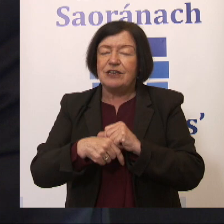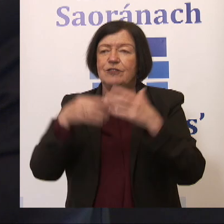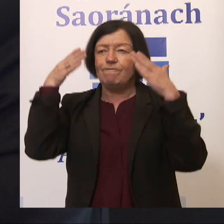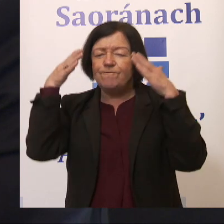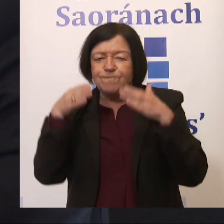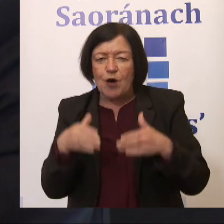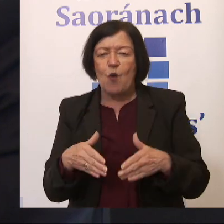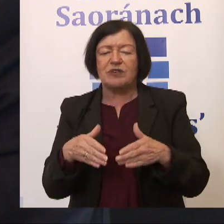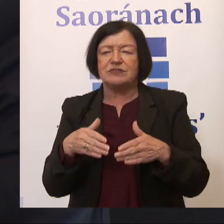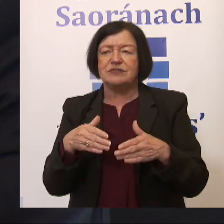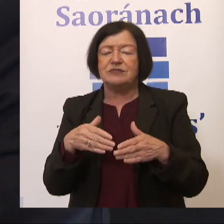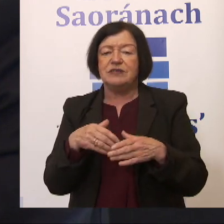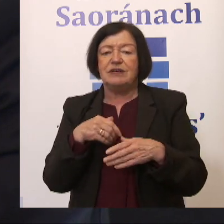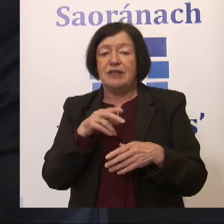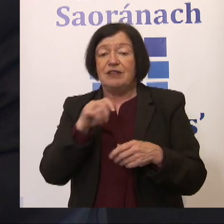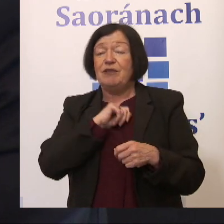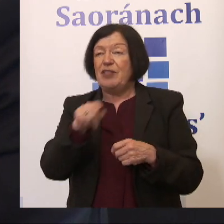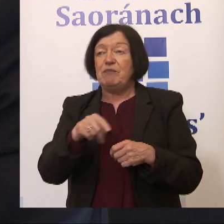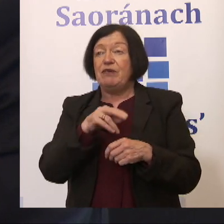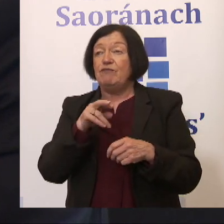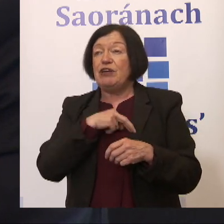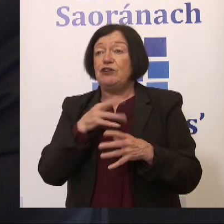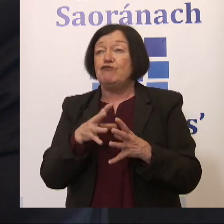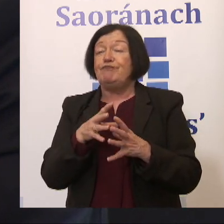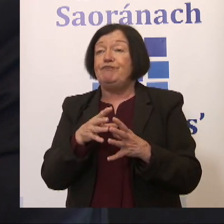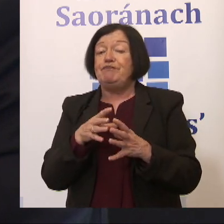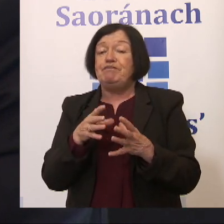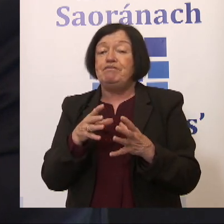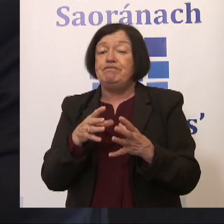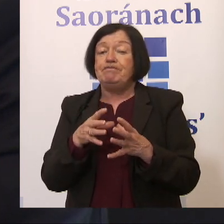on it, I'm not sure it could be that much greater.